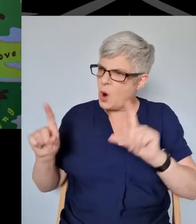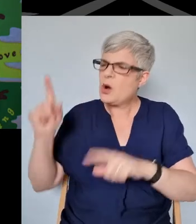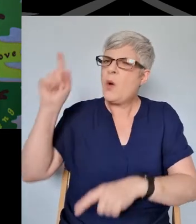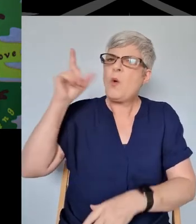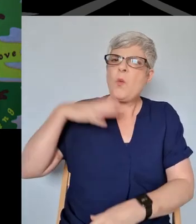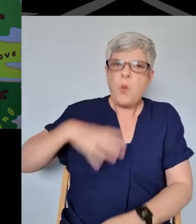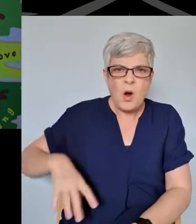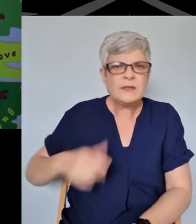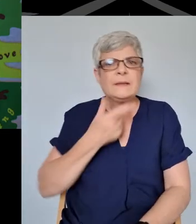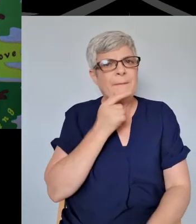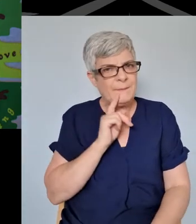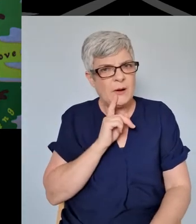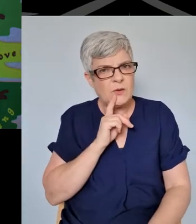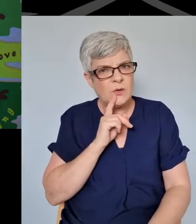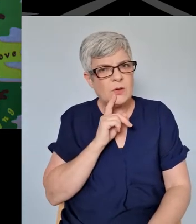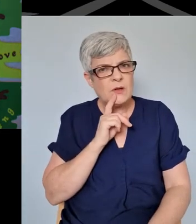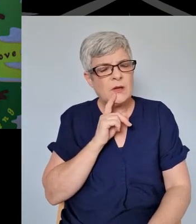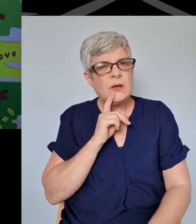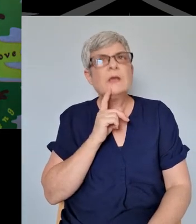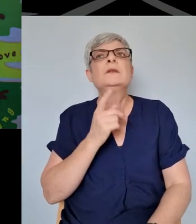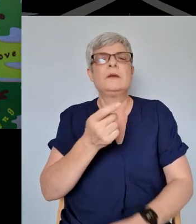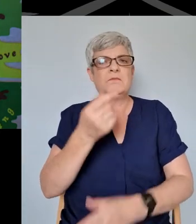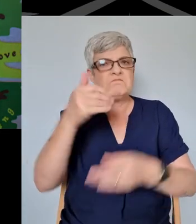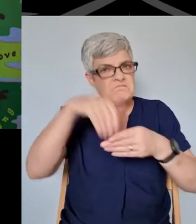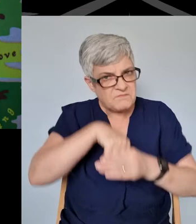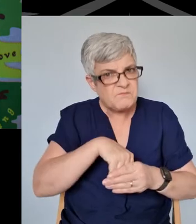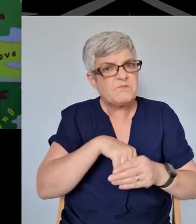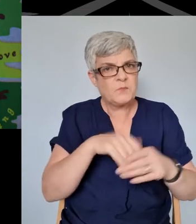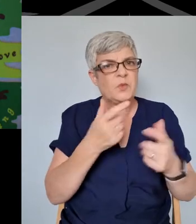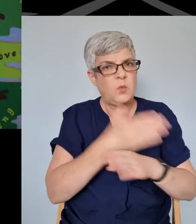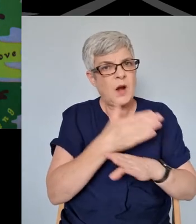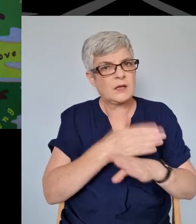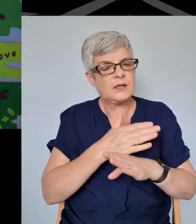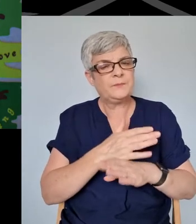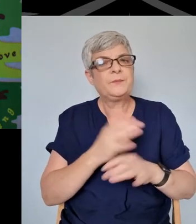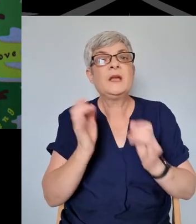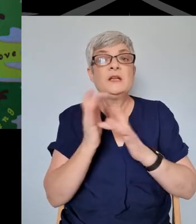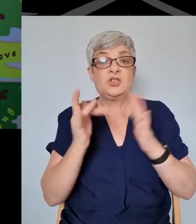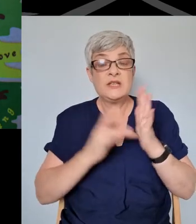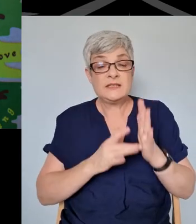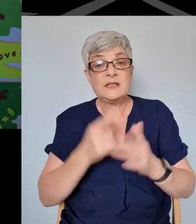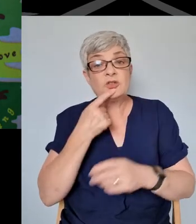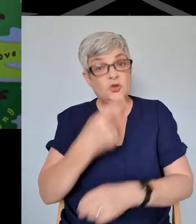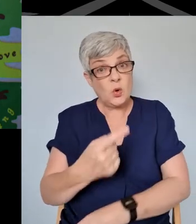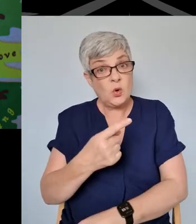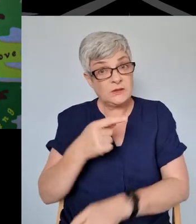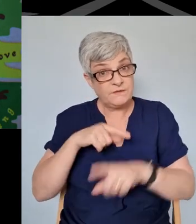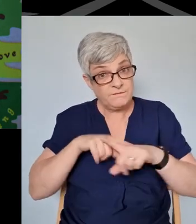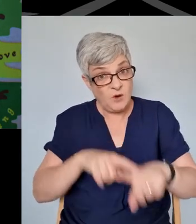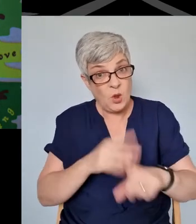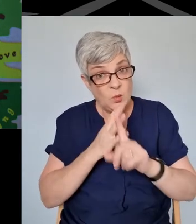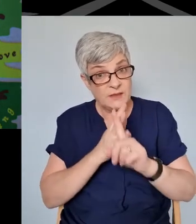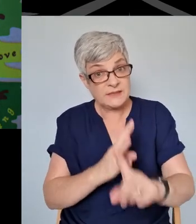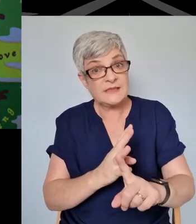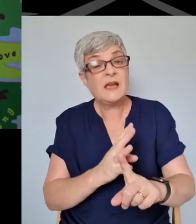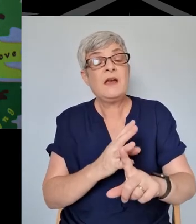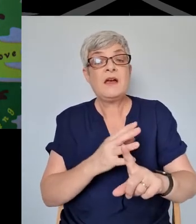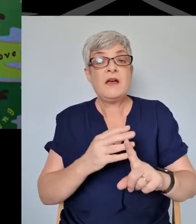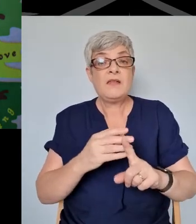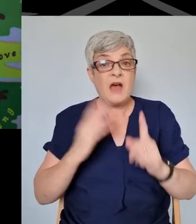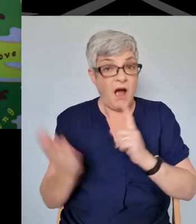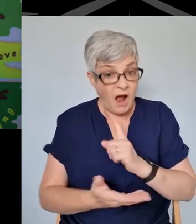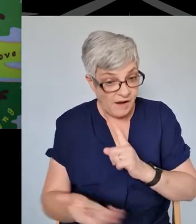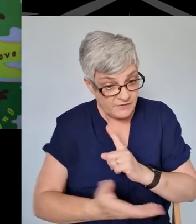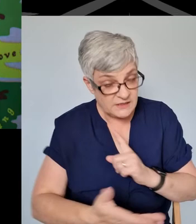involved in his work. Jesus told his followers that the harvest fields were ripe, but it was the laborers that were